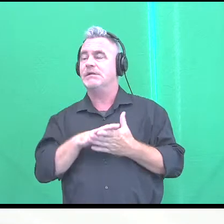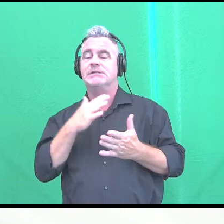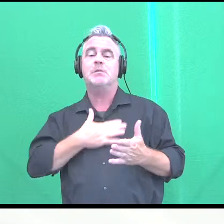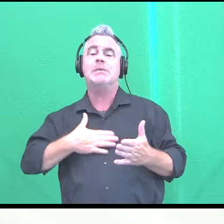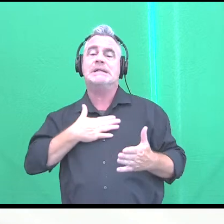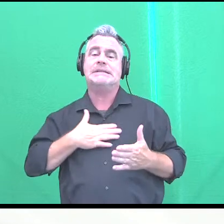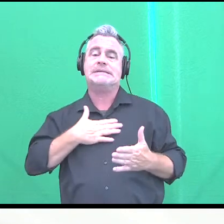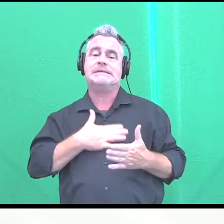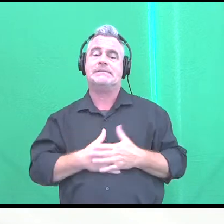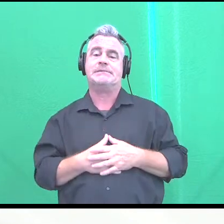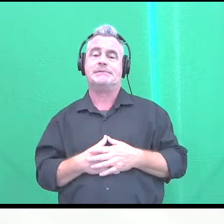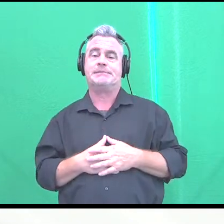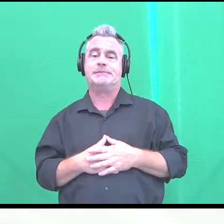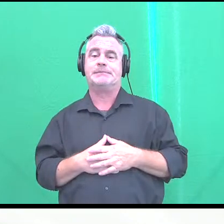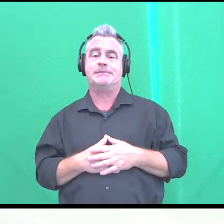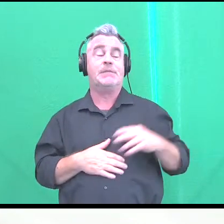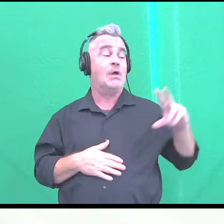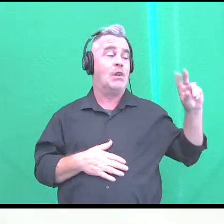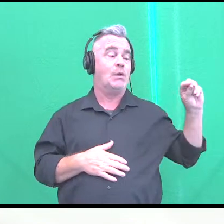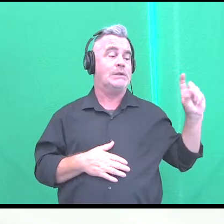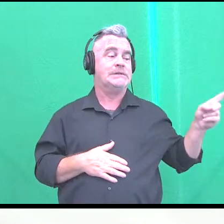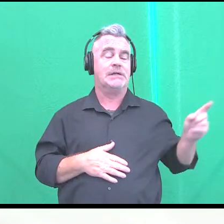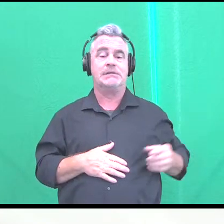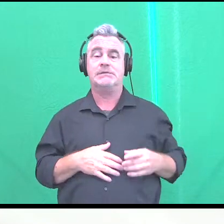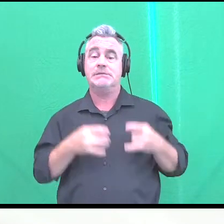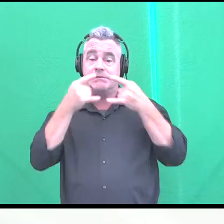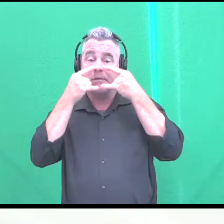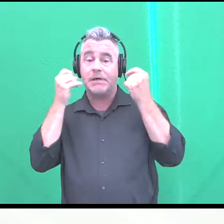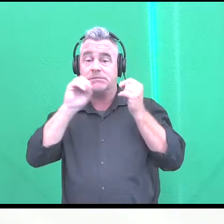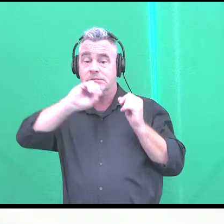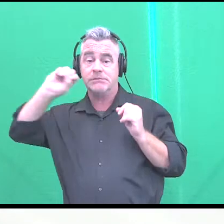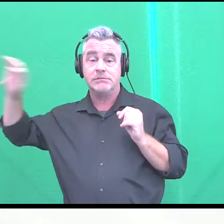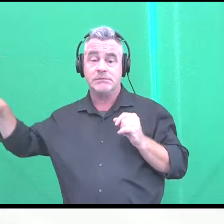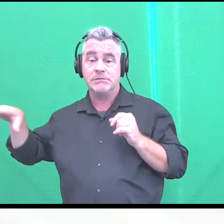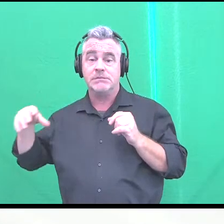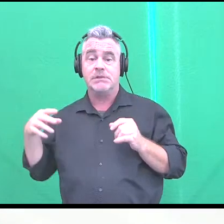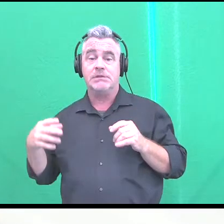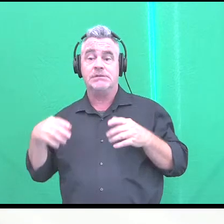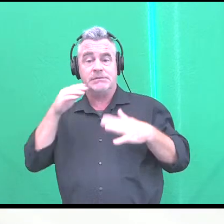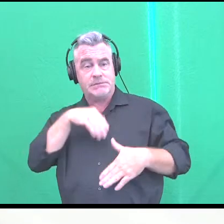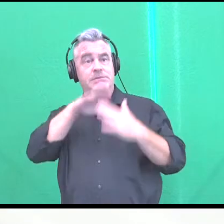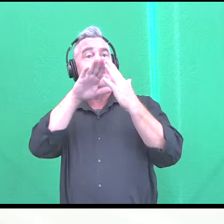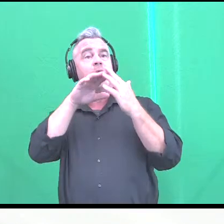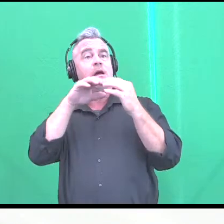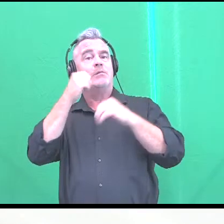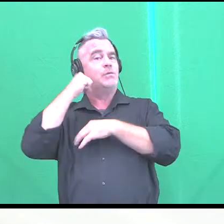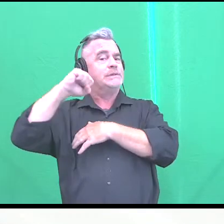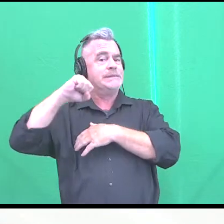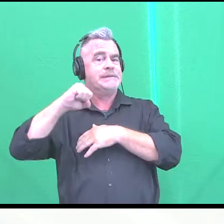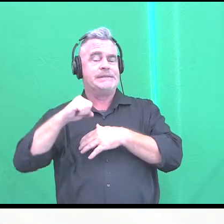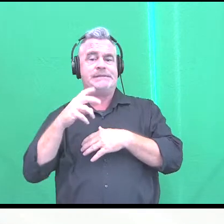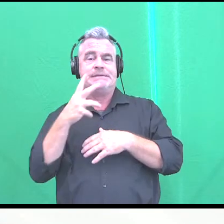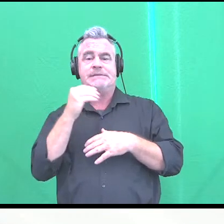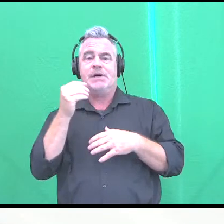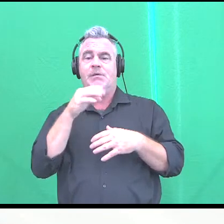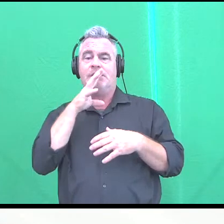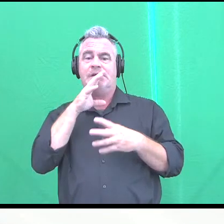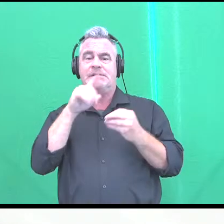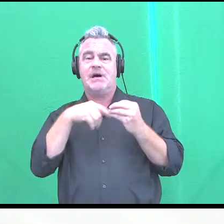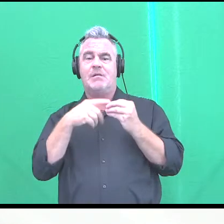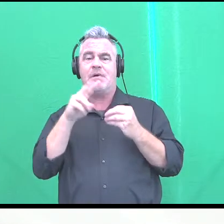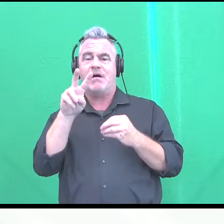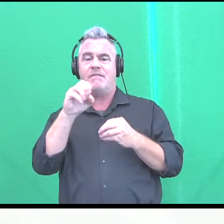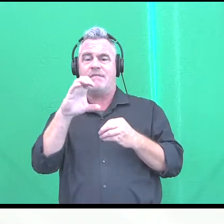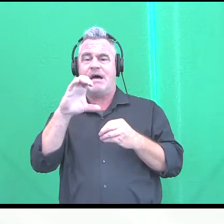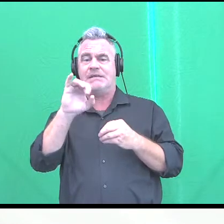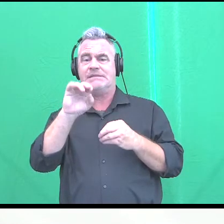please do away with the masks, stand up, resist. And when they talk about